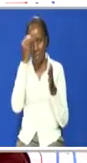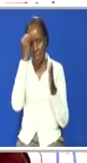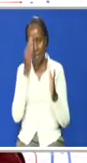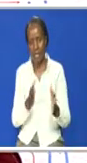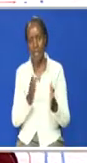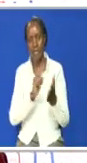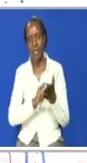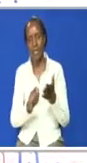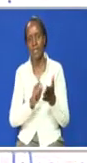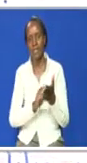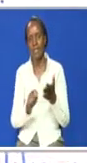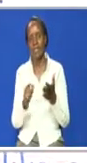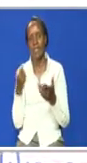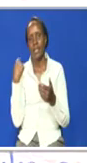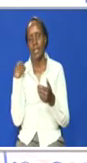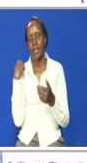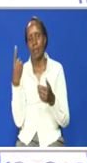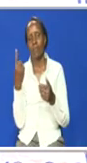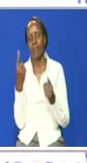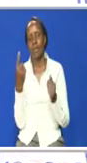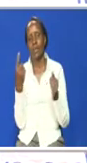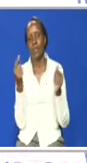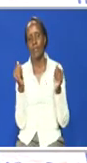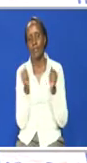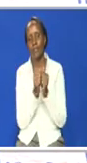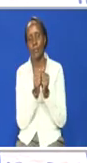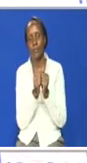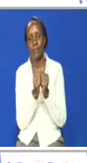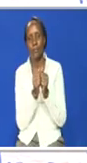write number 10.